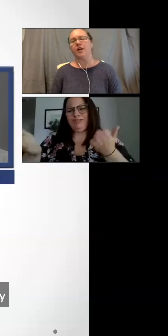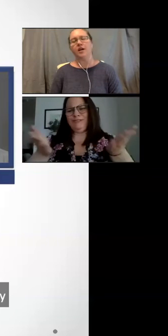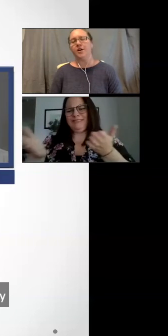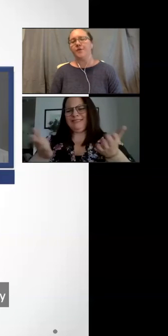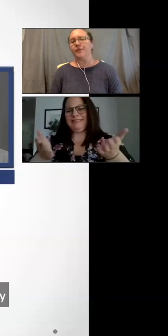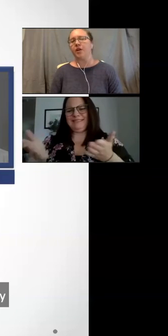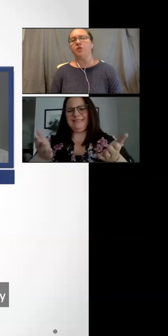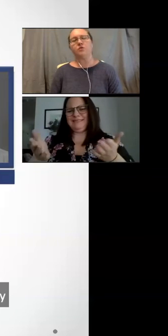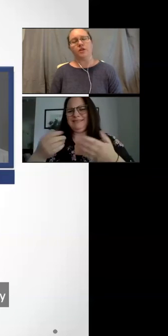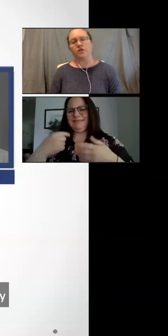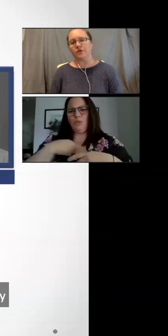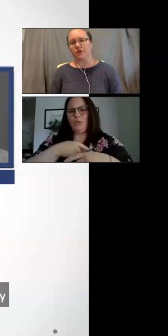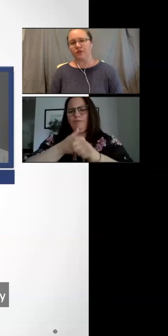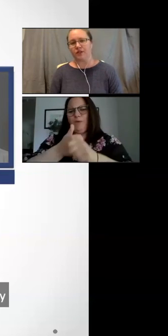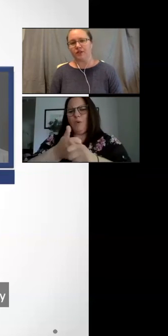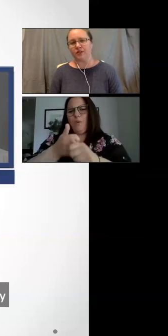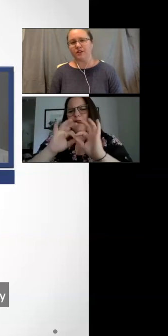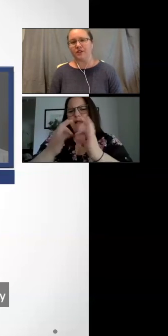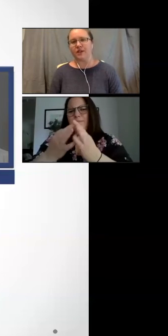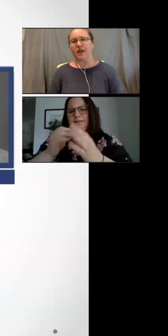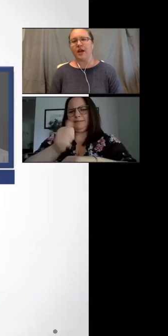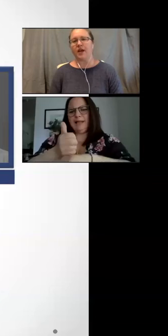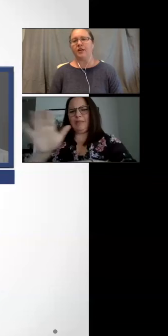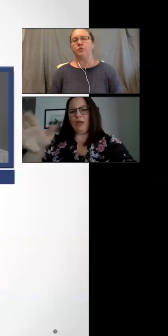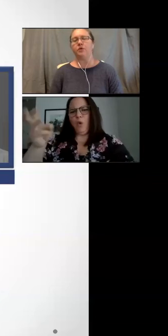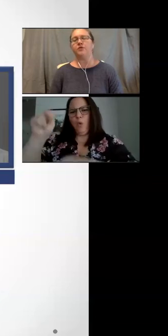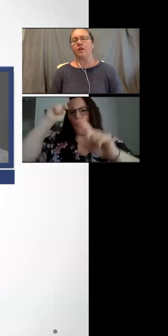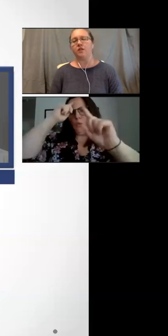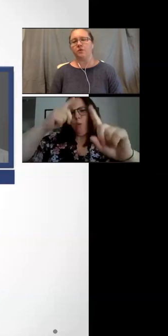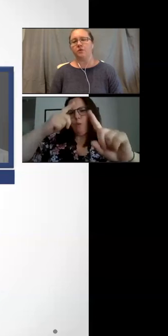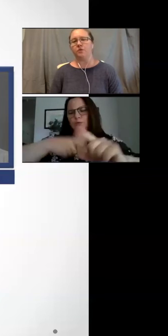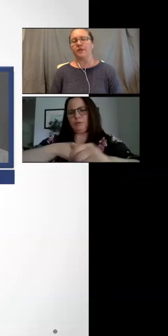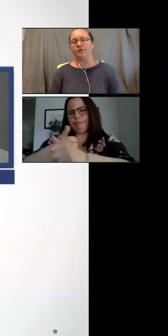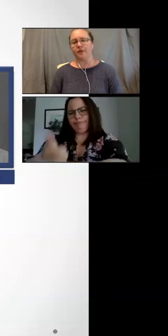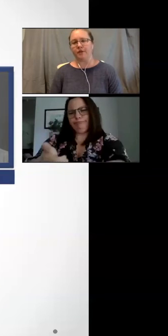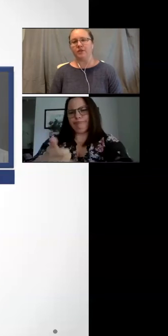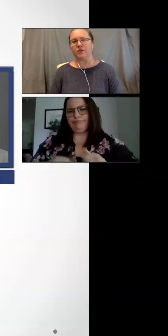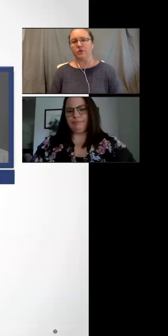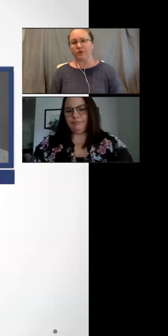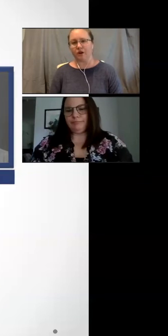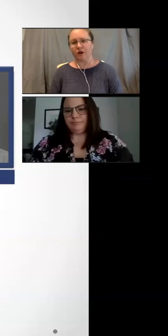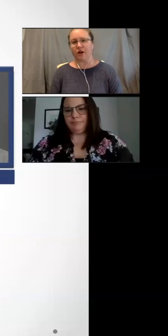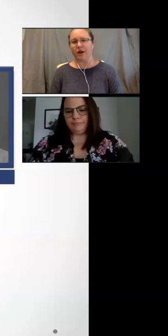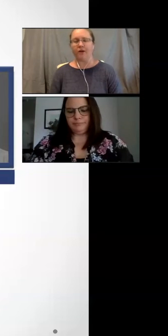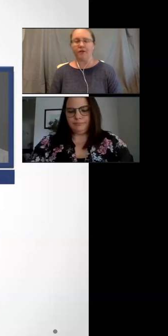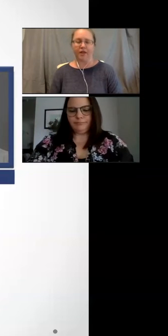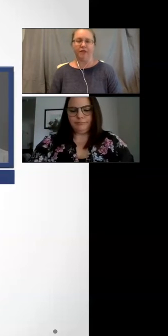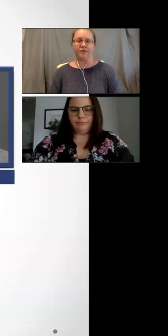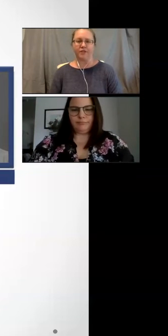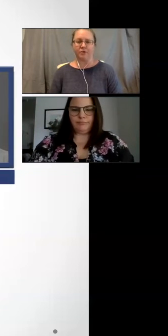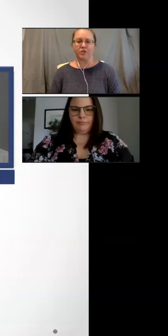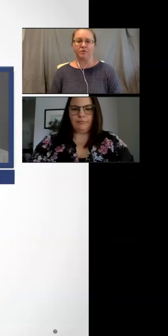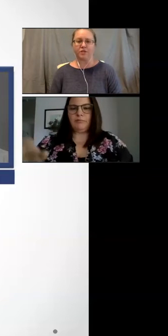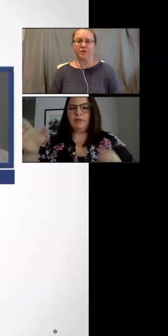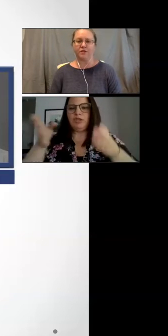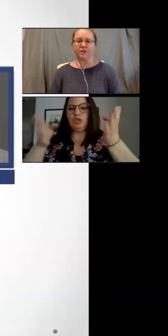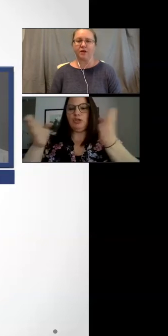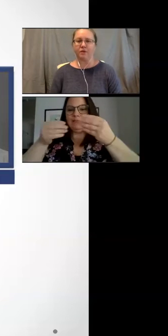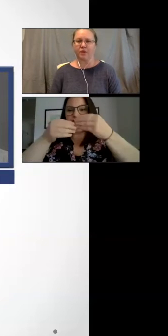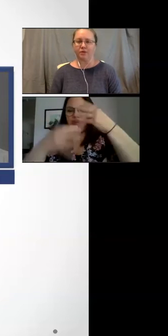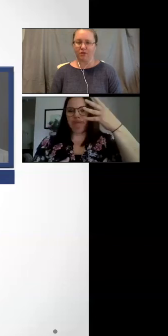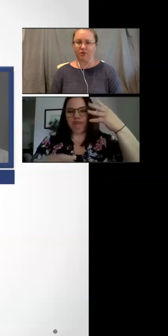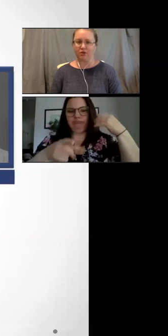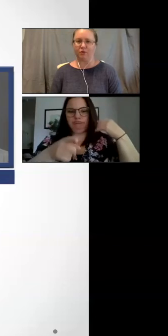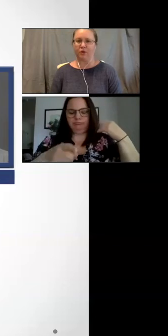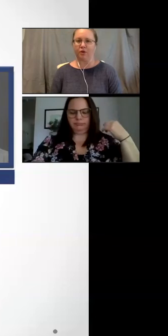offer a huge range of services, and yet we follow what the family's goals are. How they have established themselves is how we